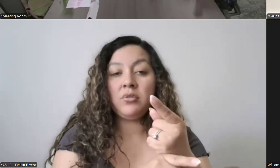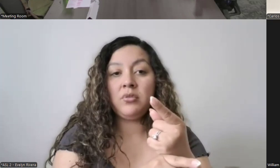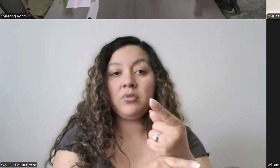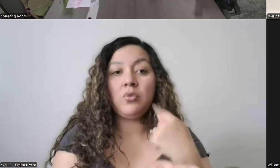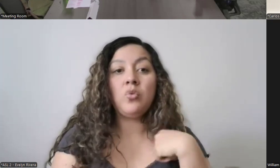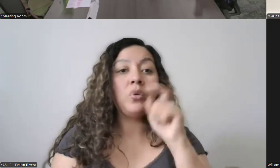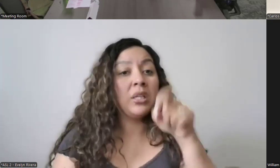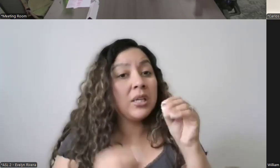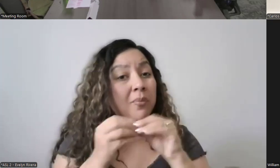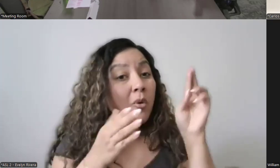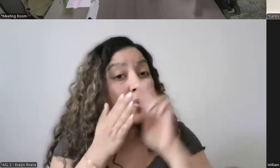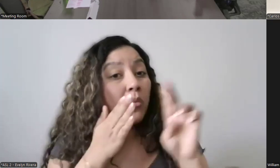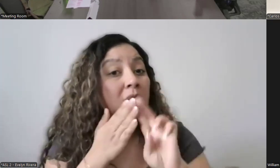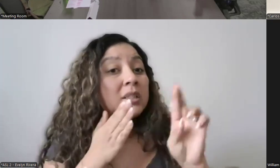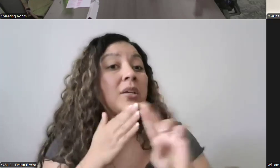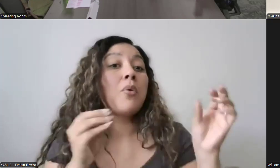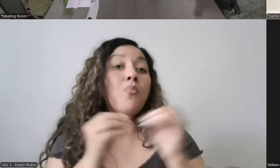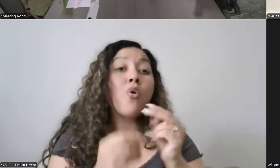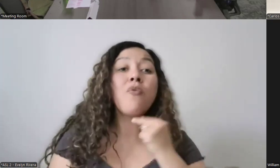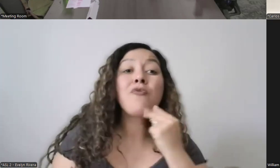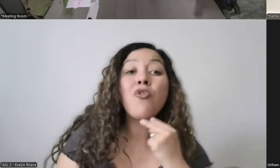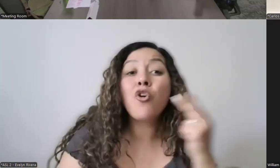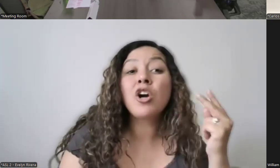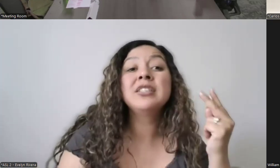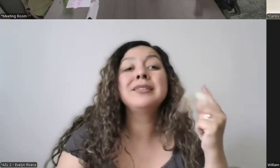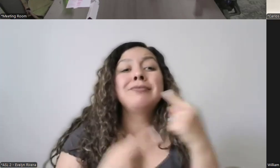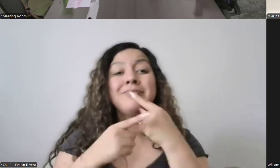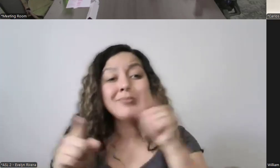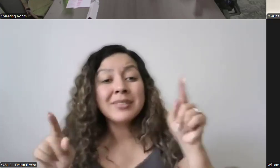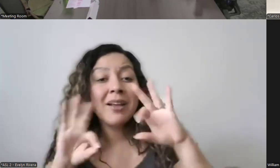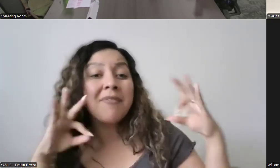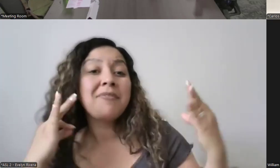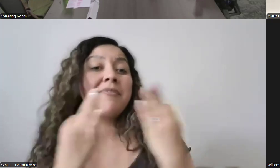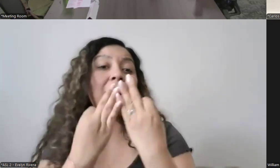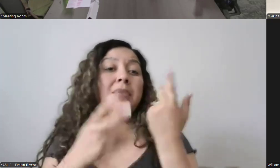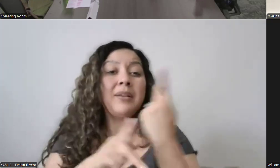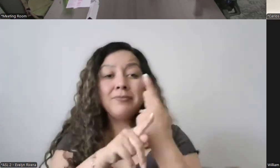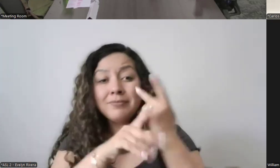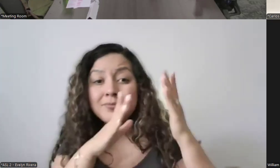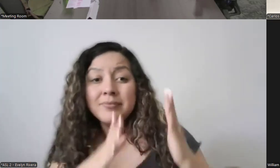more research. We need more voices of the family caregivers,